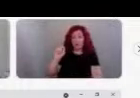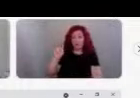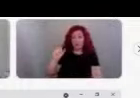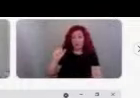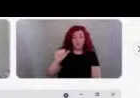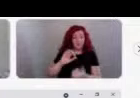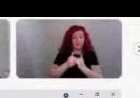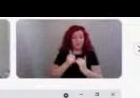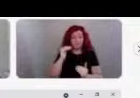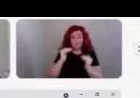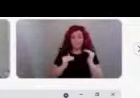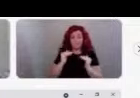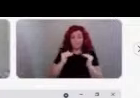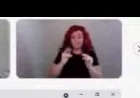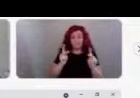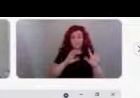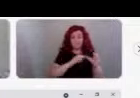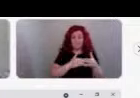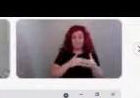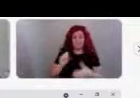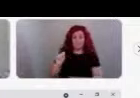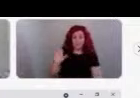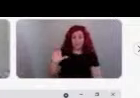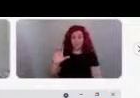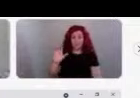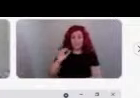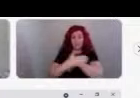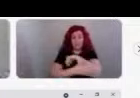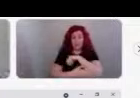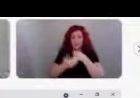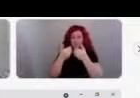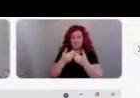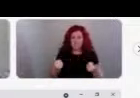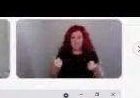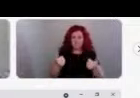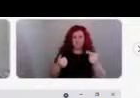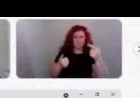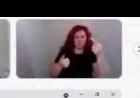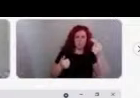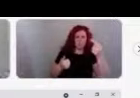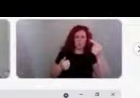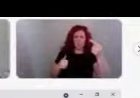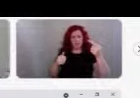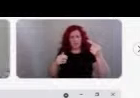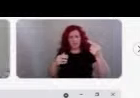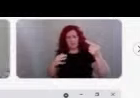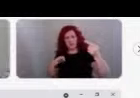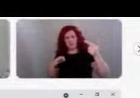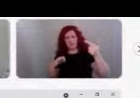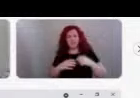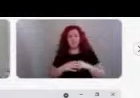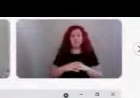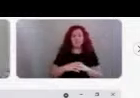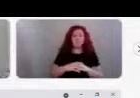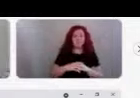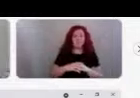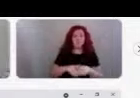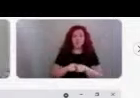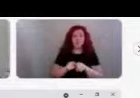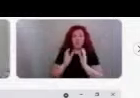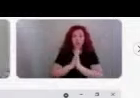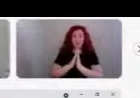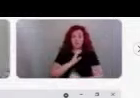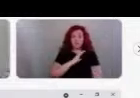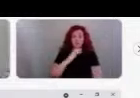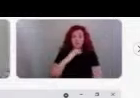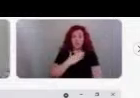populations santa cruz county gets divided between districts 19 and 21. i also am asking the commission to please use a